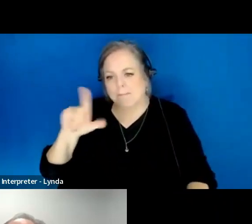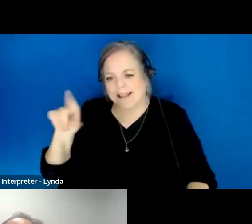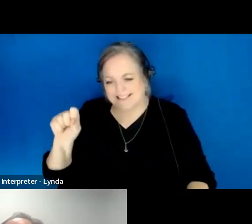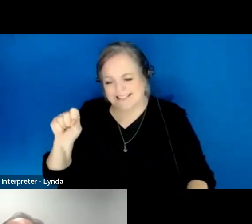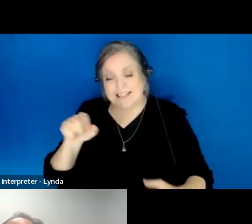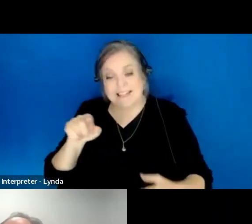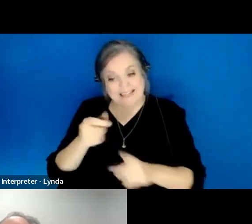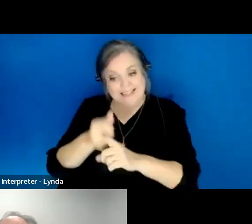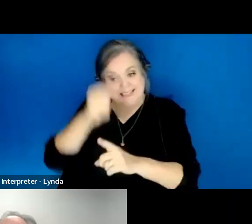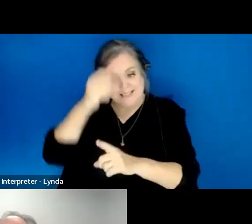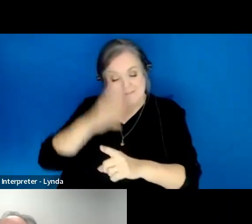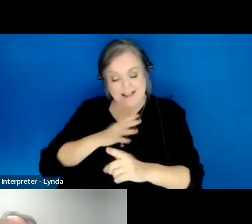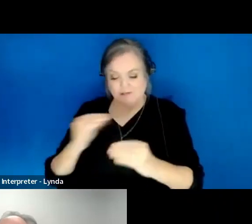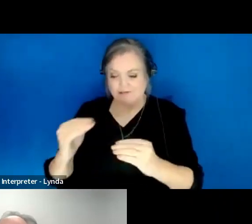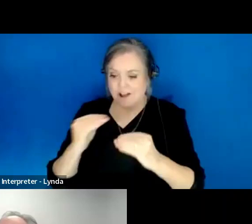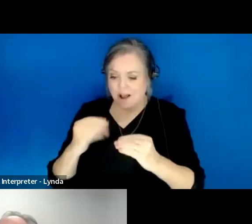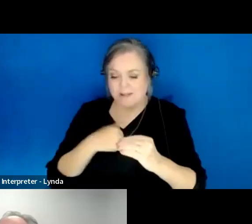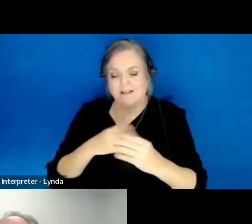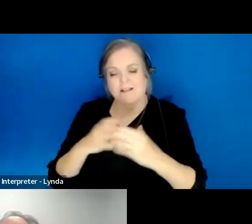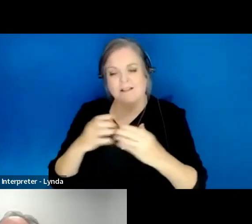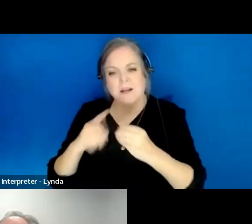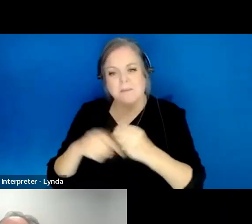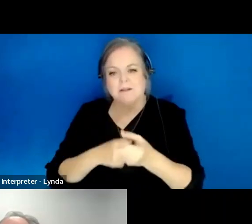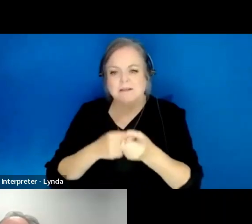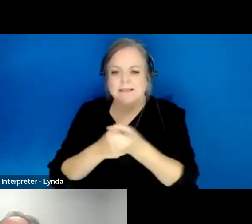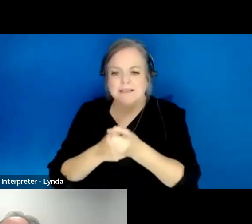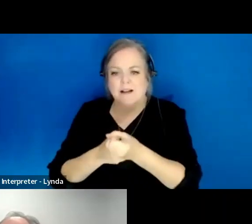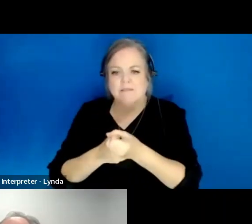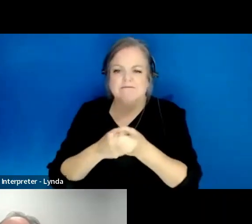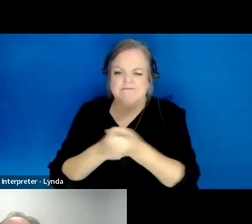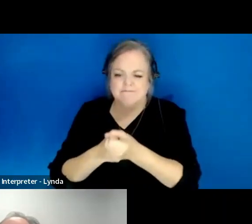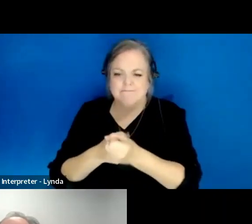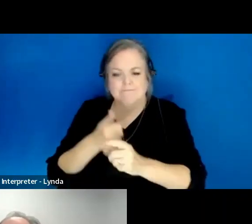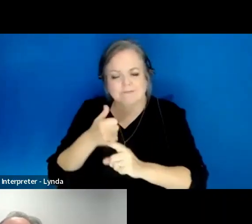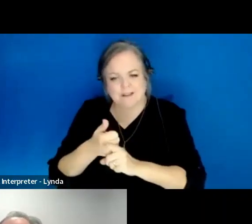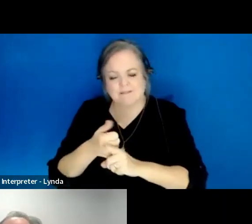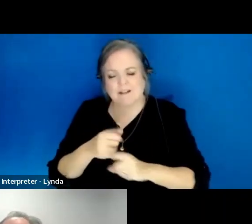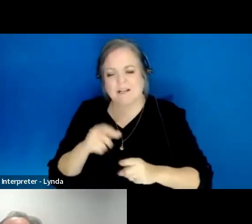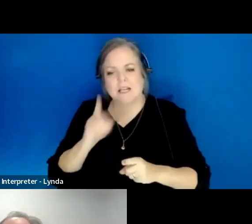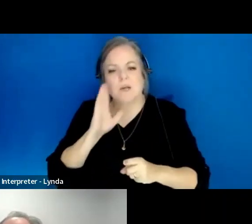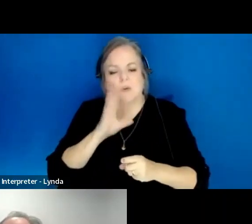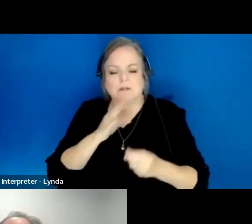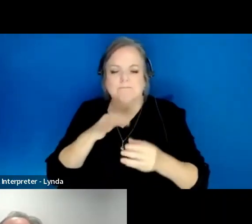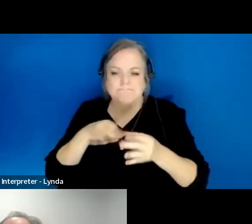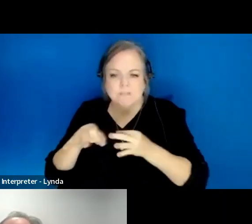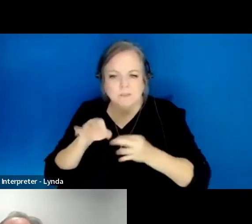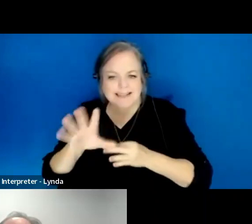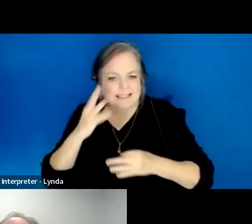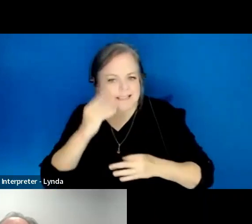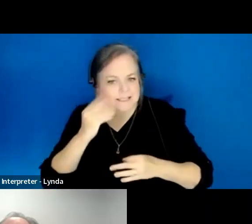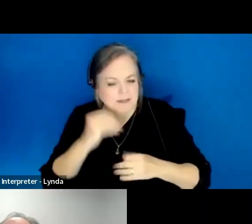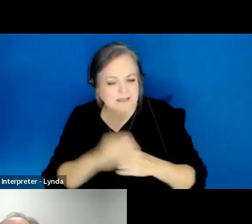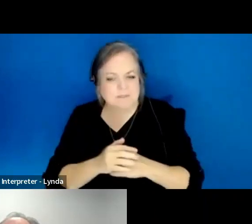a man who has taught me a lot about self-advocacy and advocacy. And he's going to speak on his experiences. And then